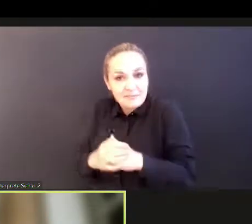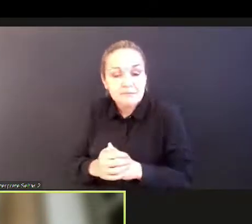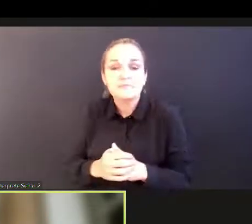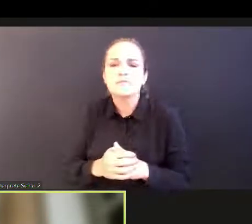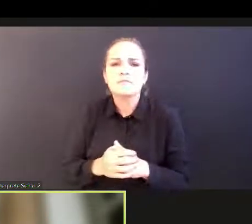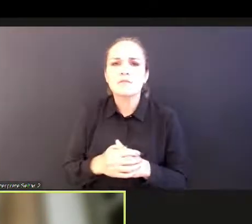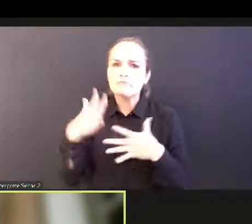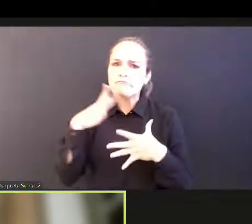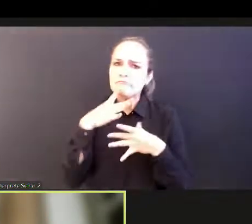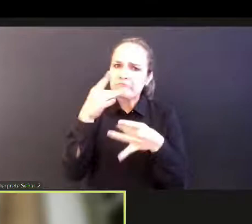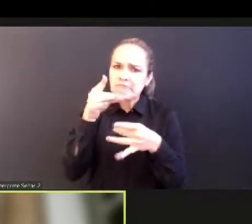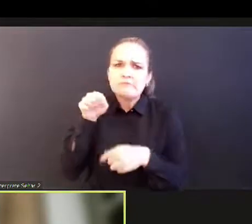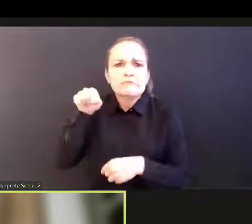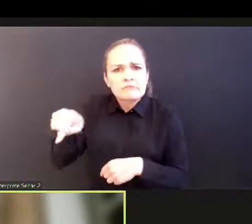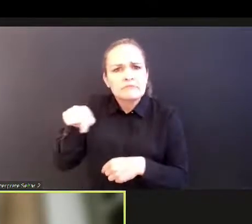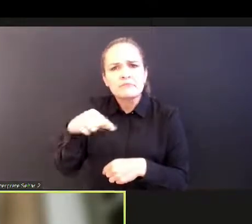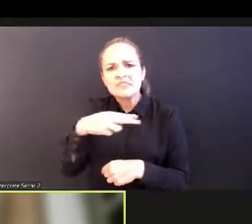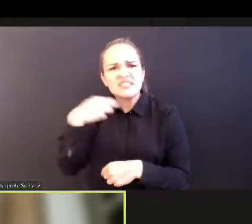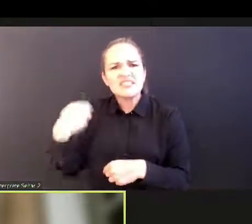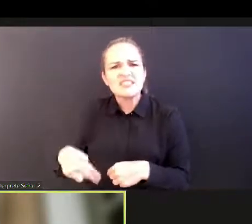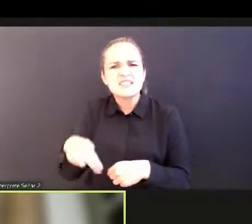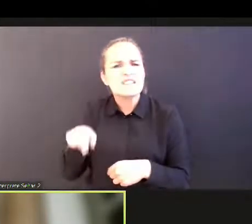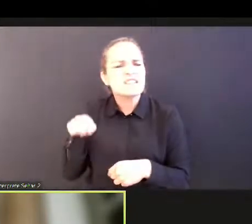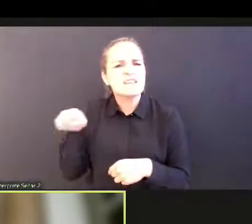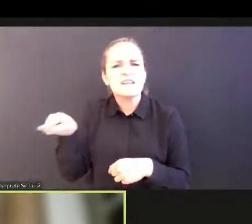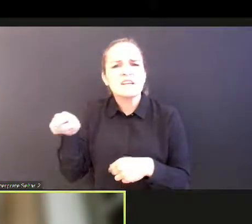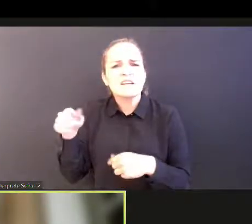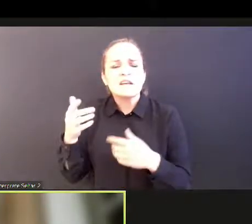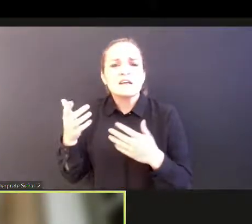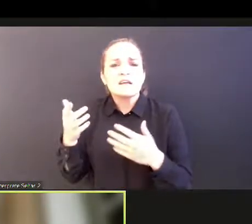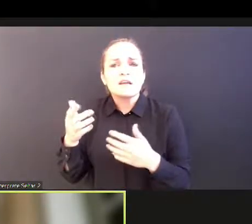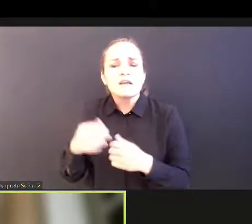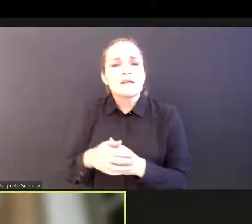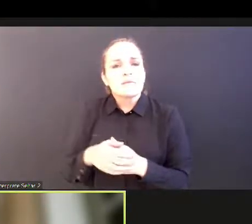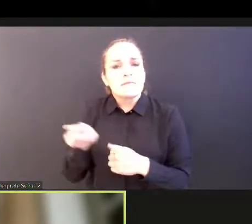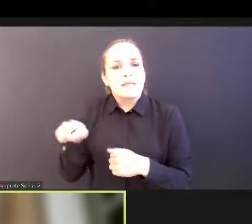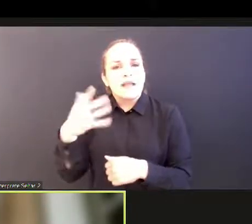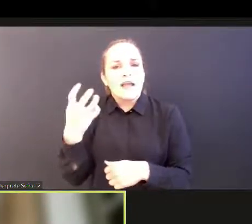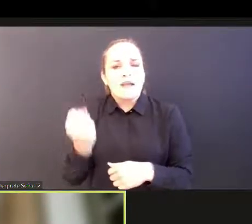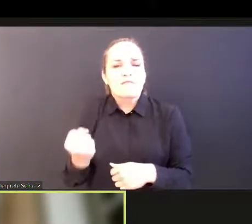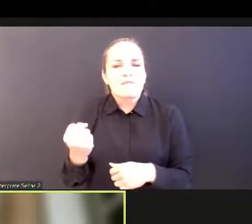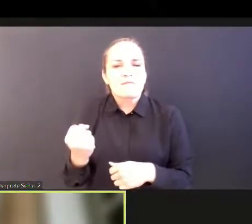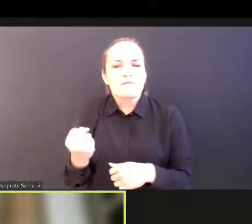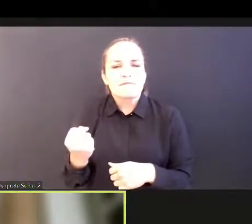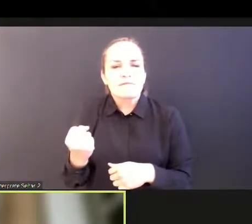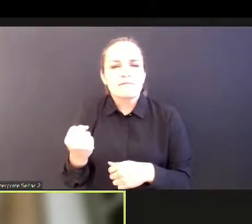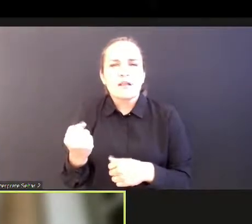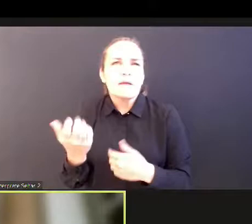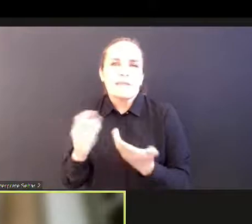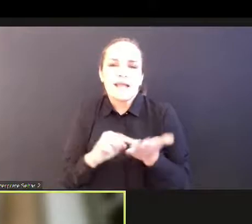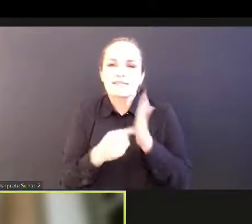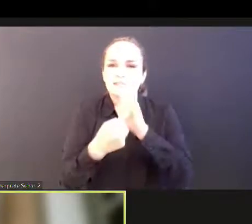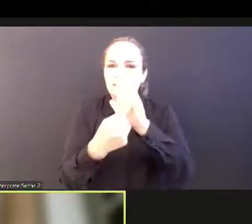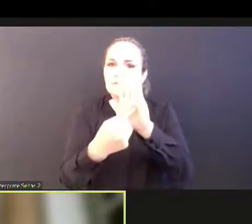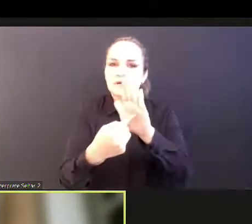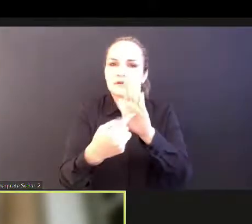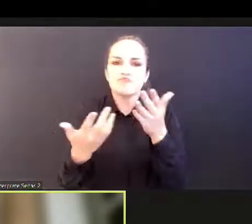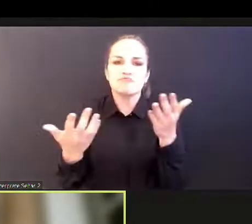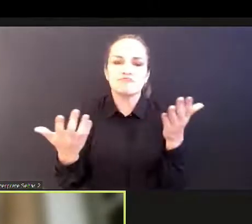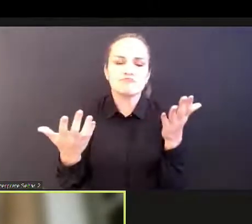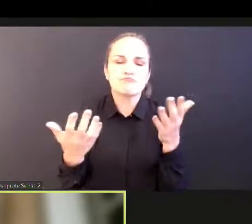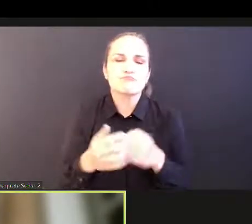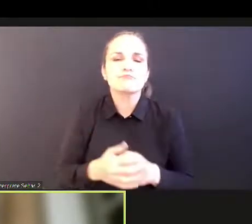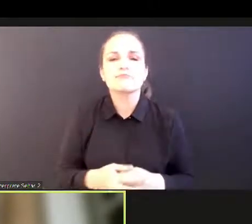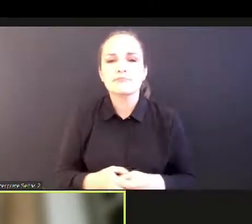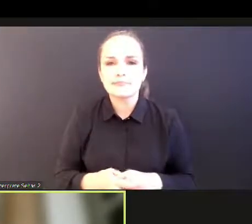an exporter of capital even in this space. So, you find Alibaba, for instance, is the largest shareholder in Paytm, which is